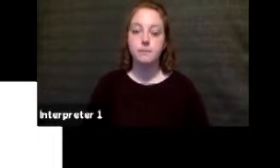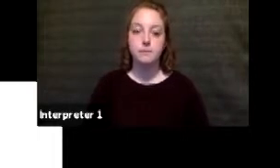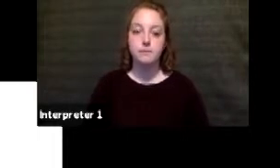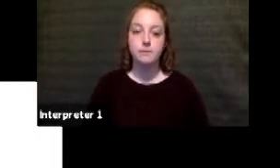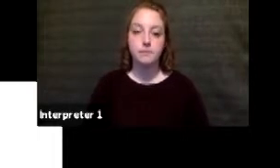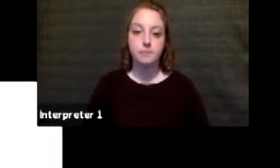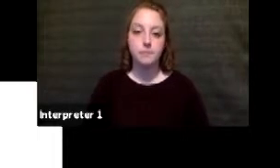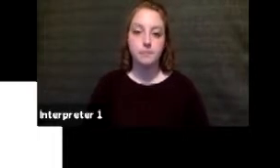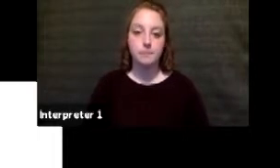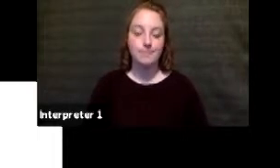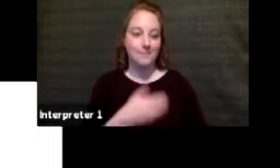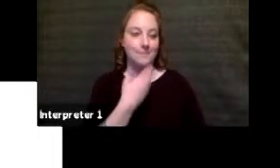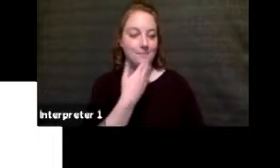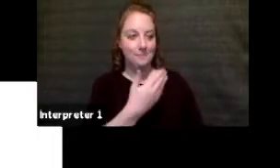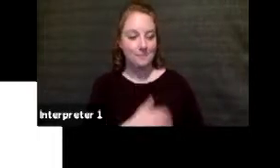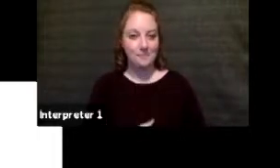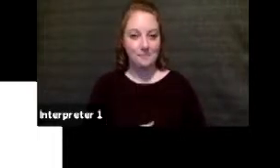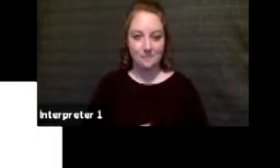Thank you.